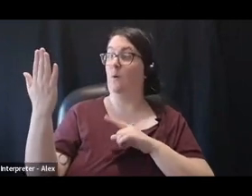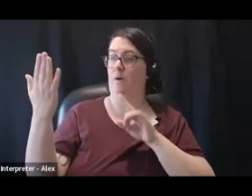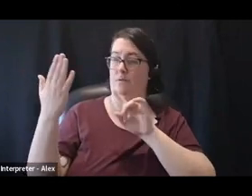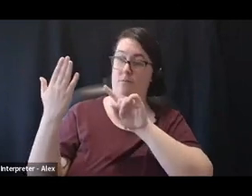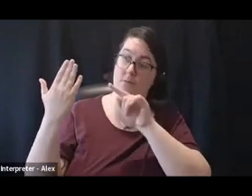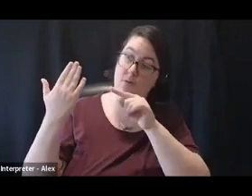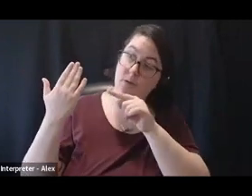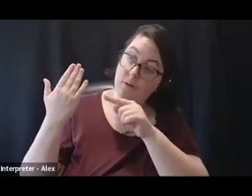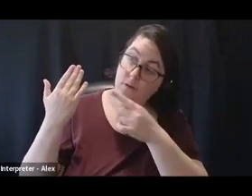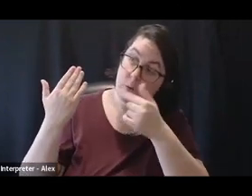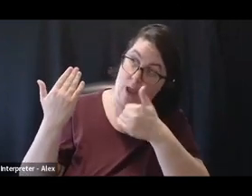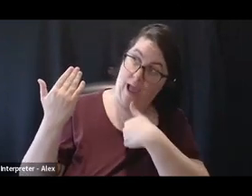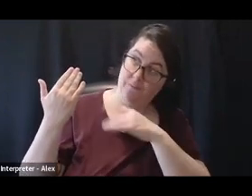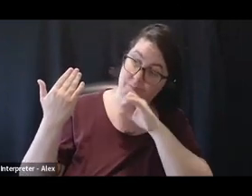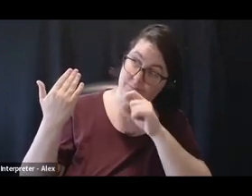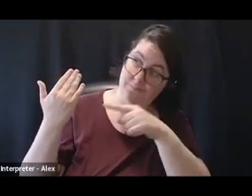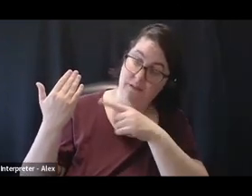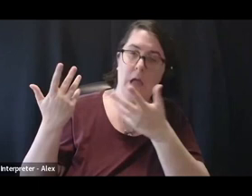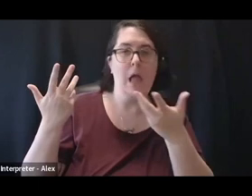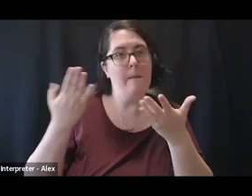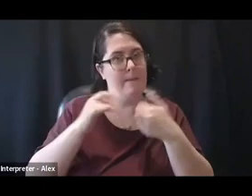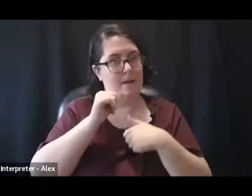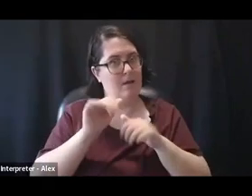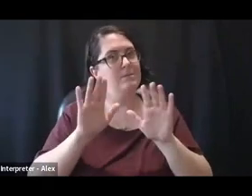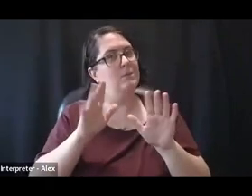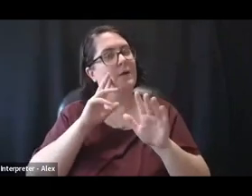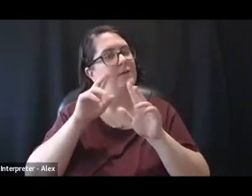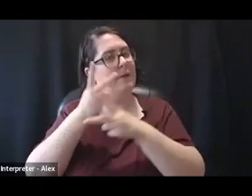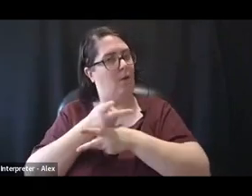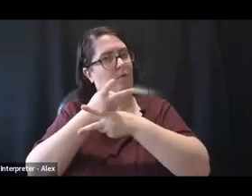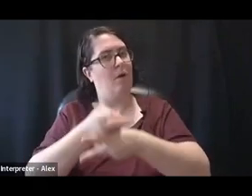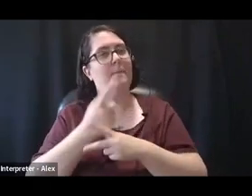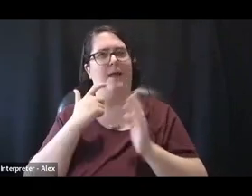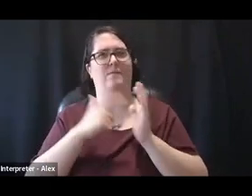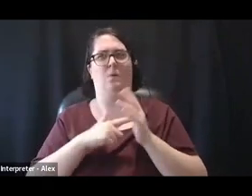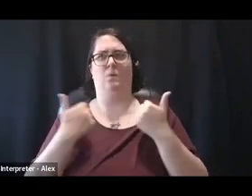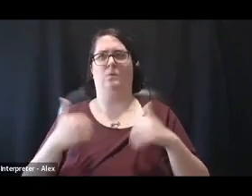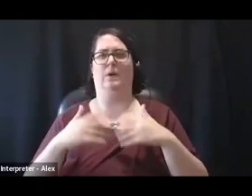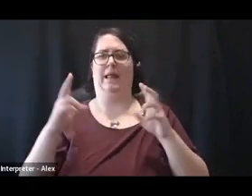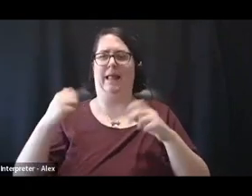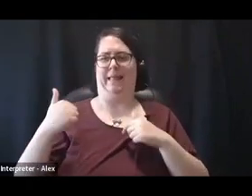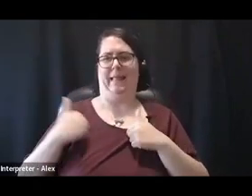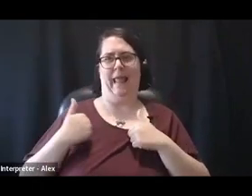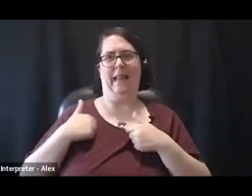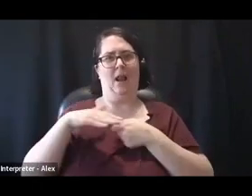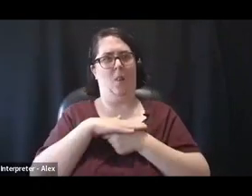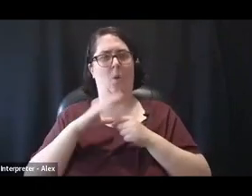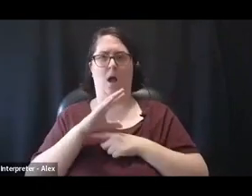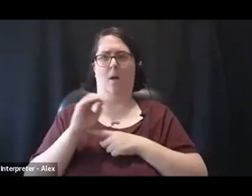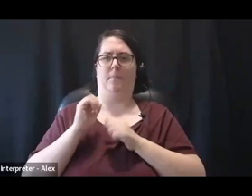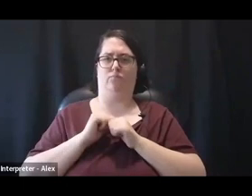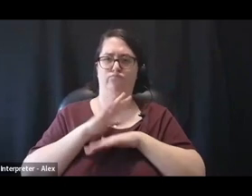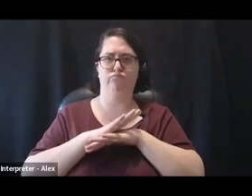really trying to achieve. But I am noticing there's such an influx of Canadian and local companies and